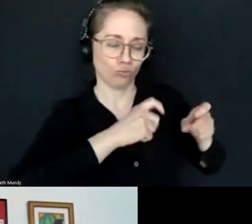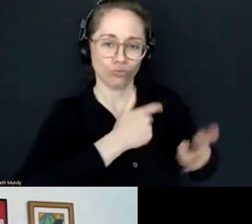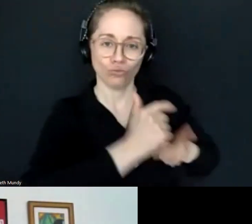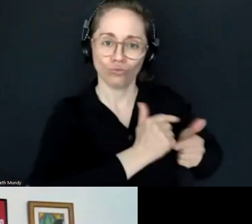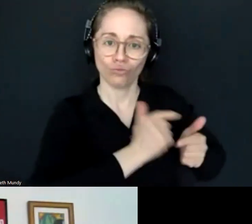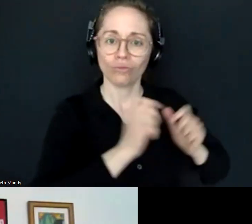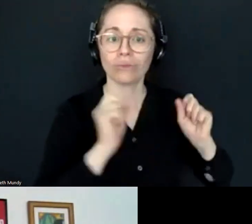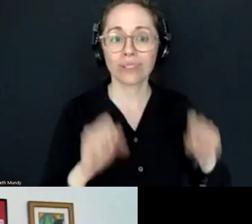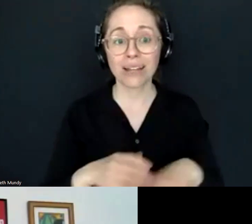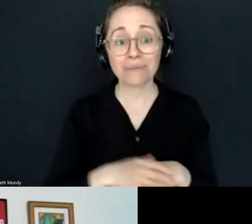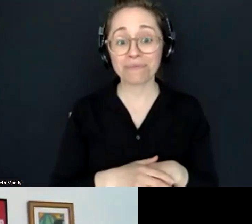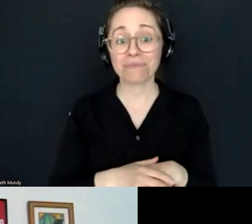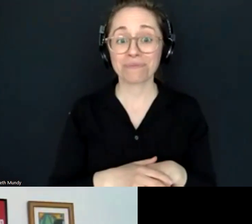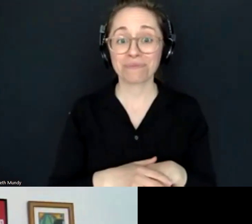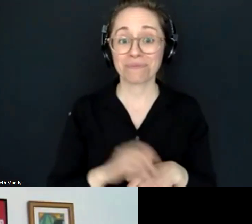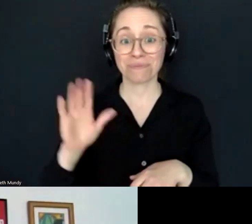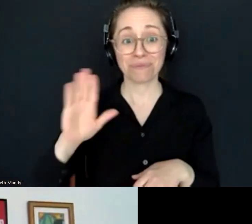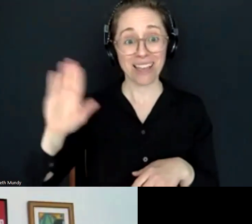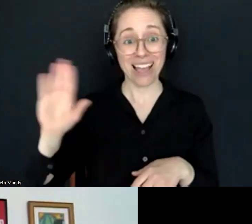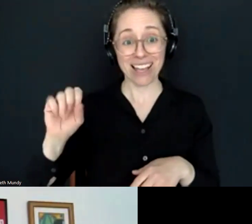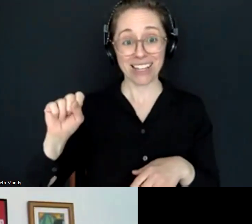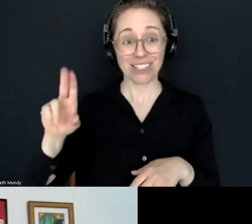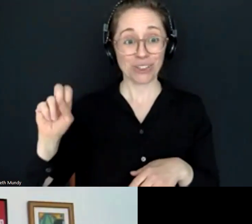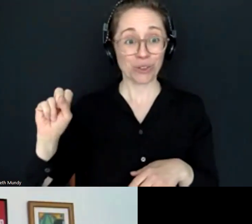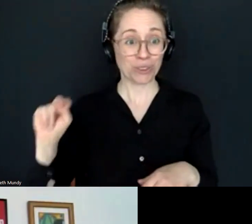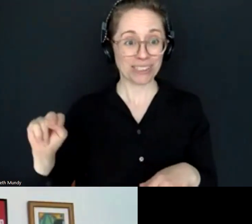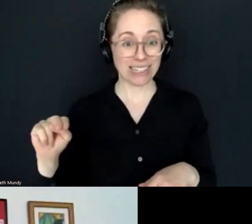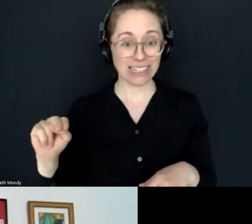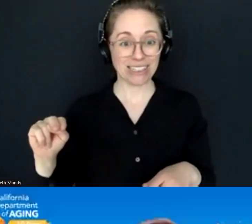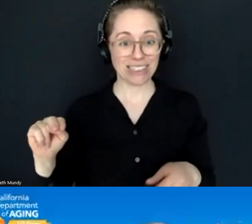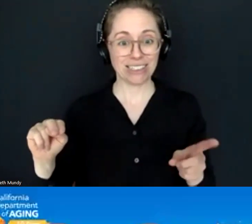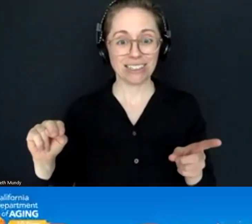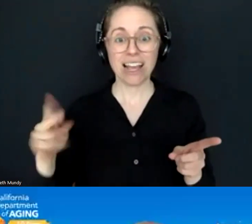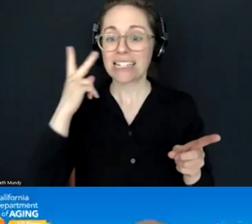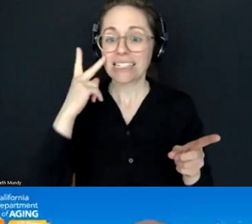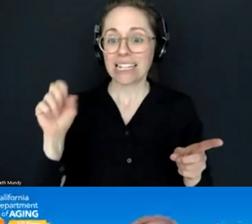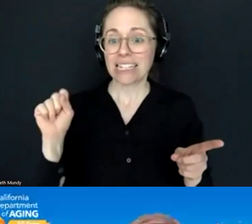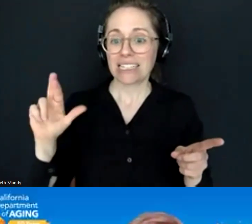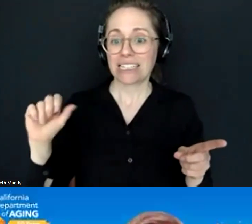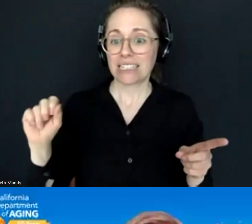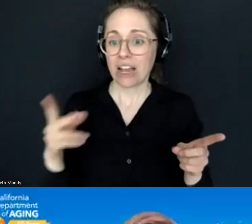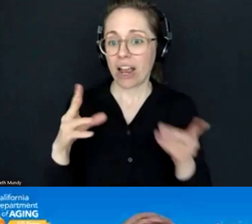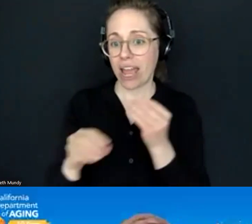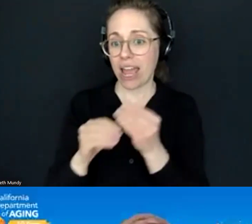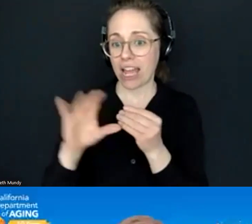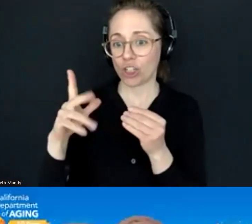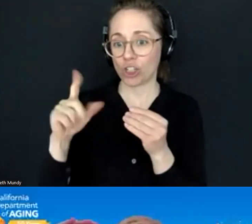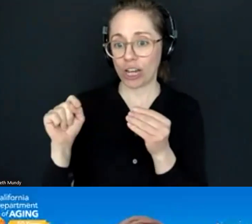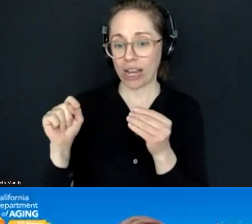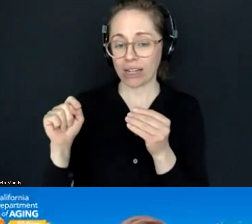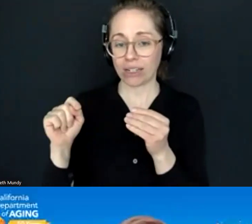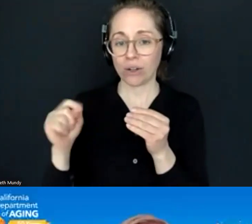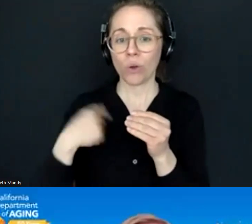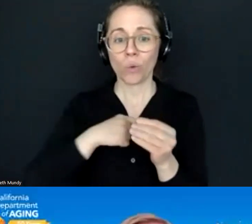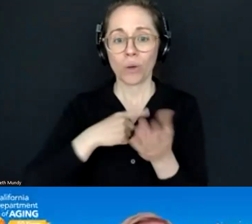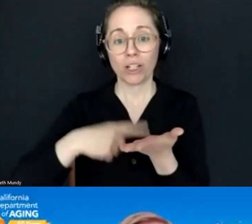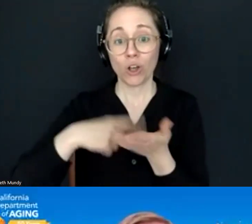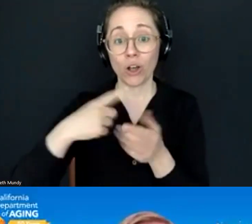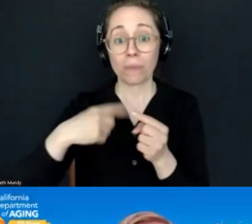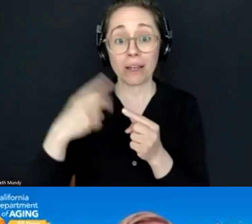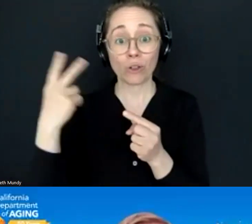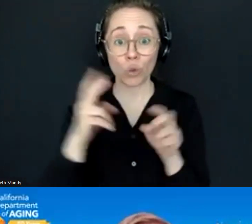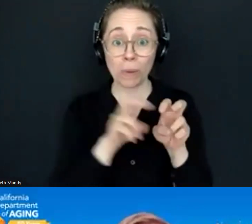Hi, Susan. Hi, I see Sarah put in the chat, when we talked about two panels, the slide may